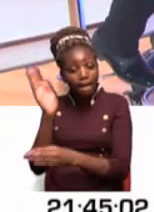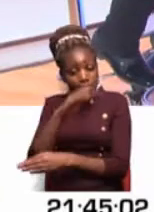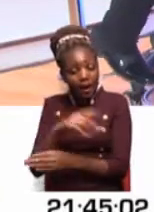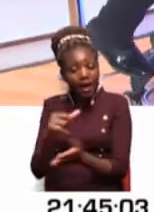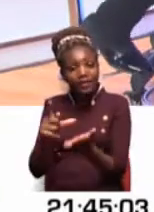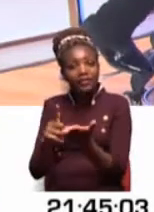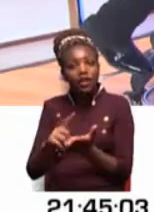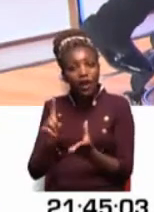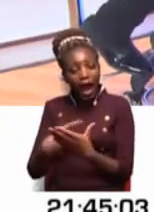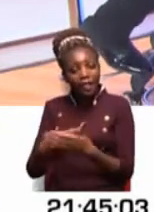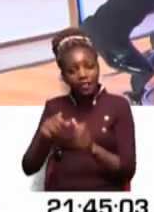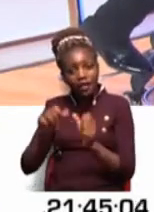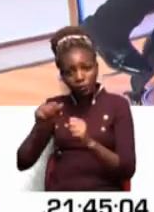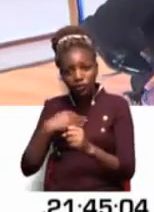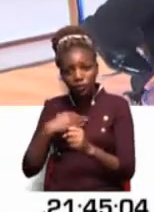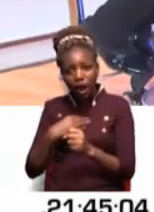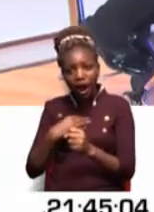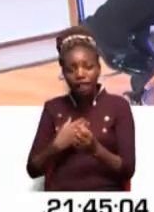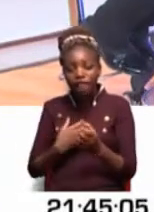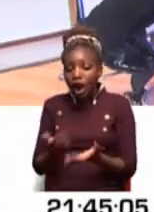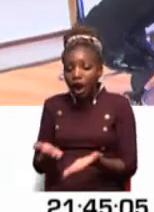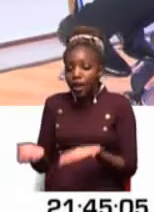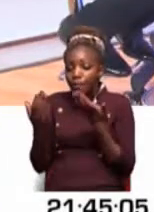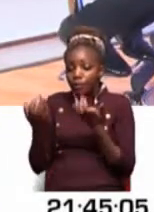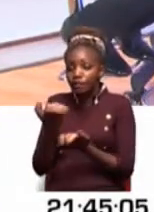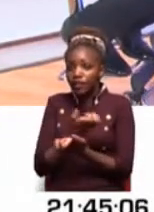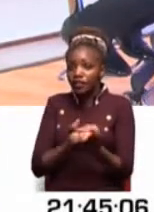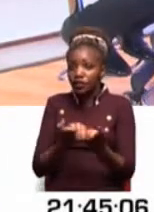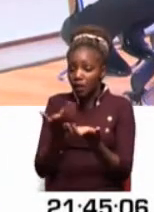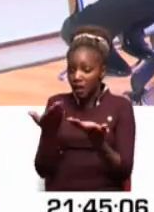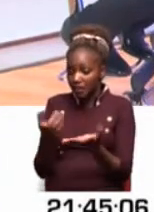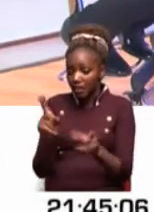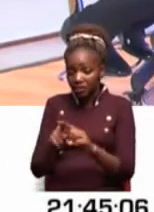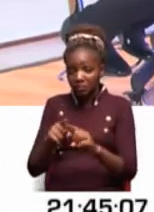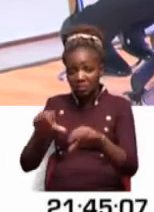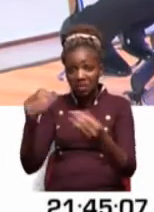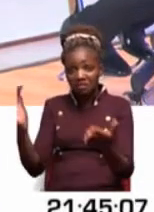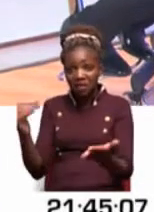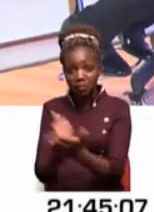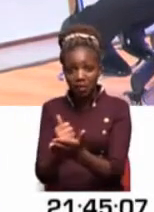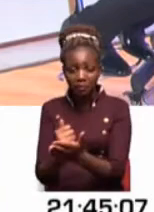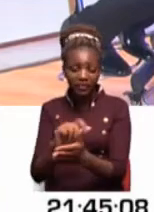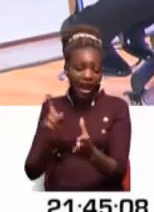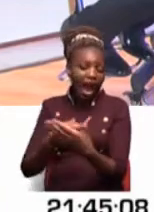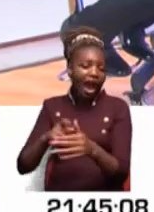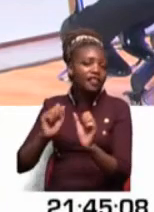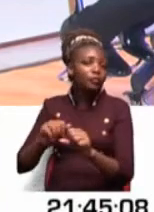so that they can then be able to get into economic activity, grow the economy at that, like create employment, and that must be done